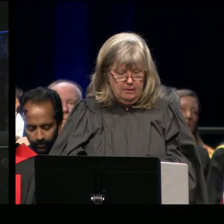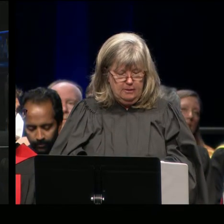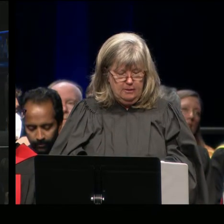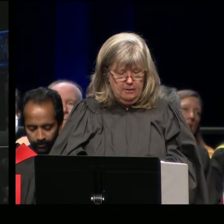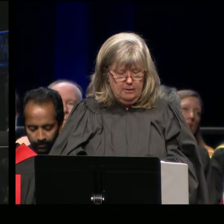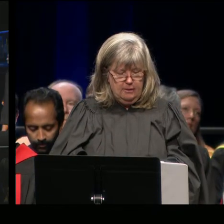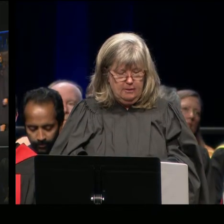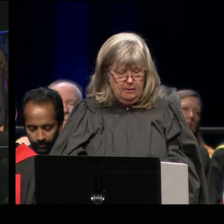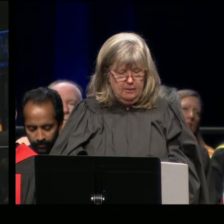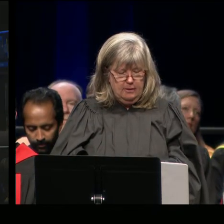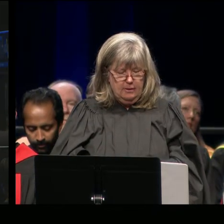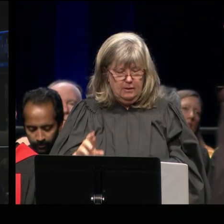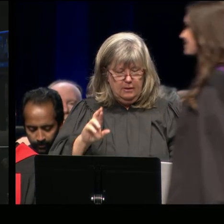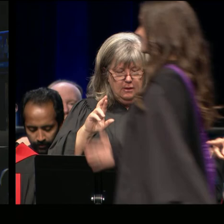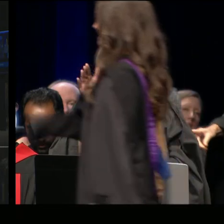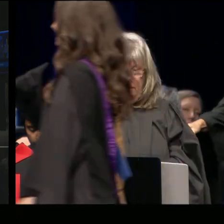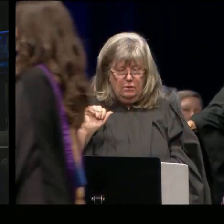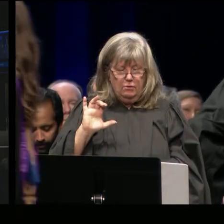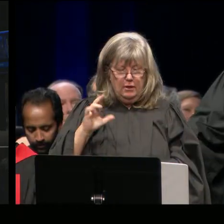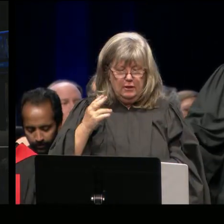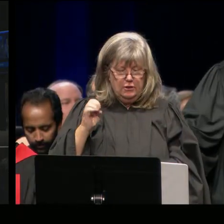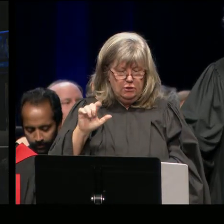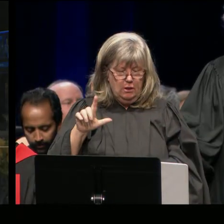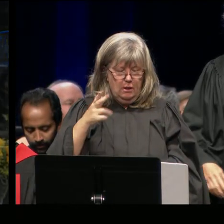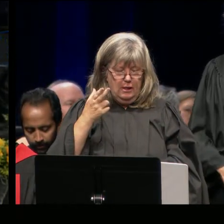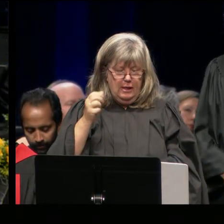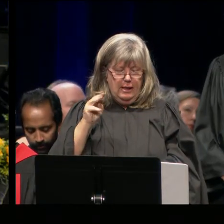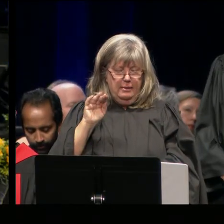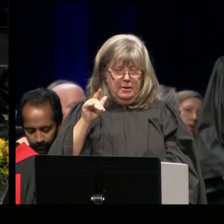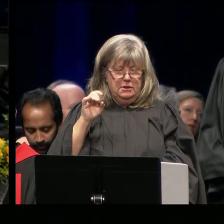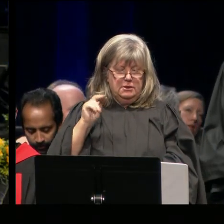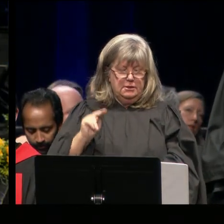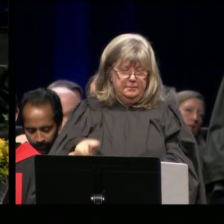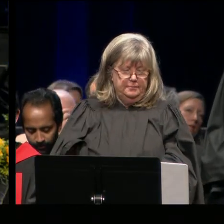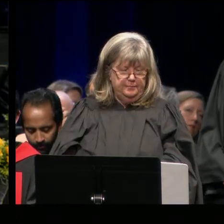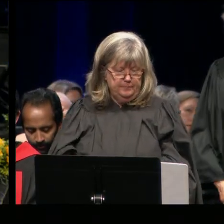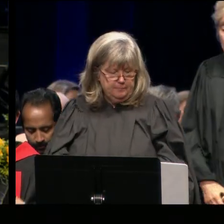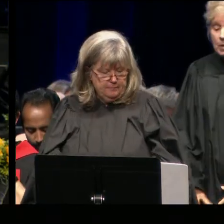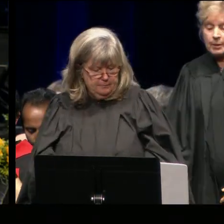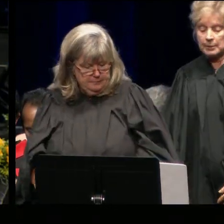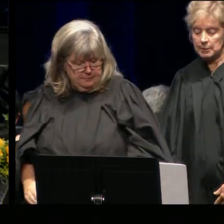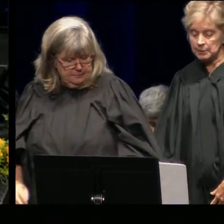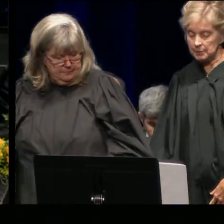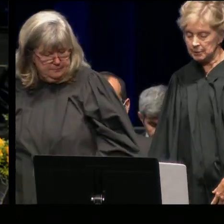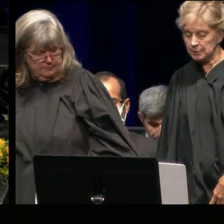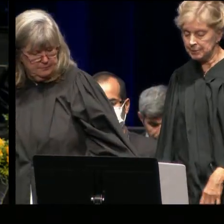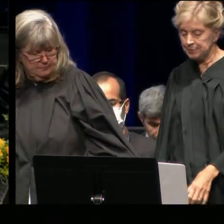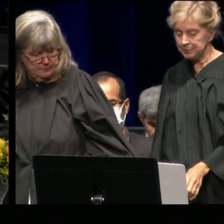Rachel Hamilton.